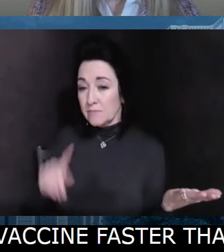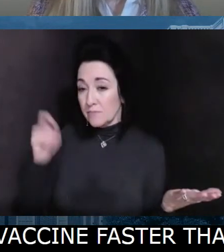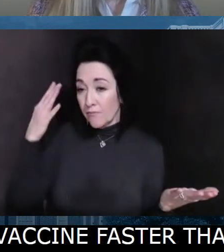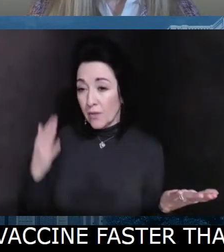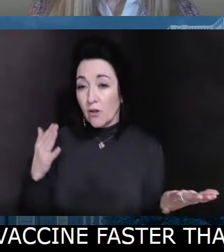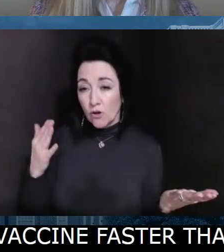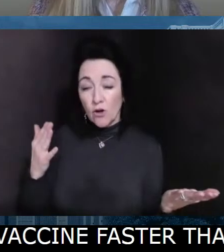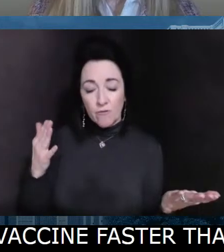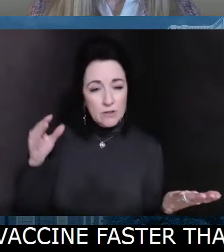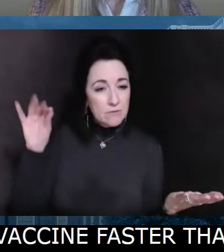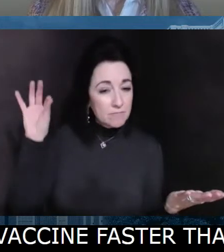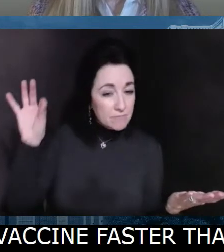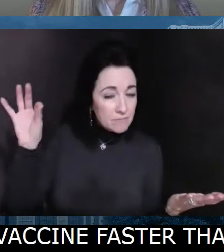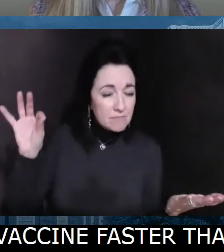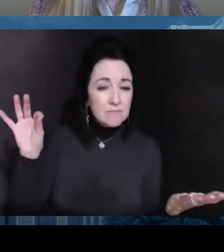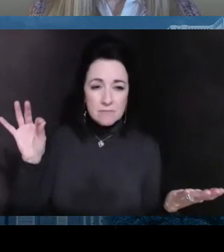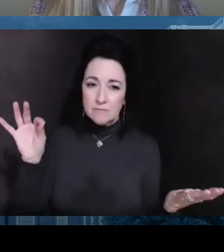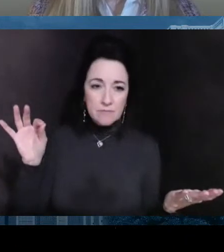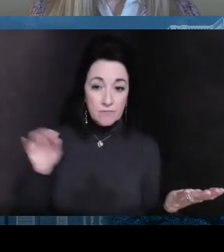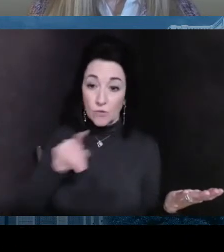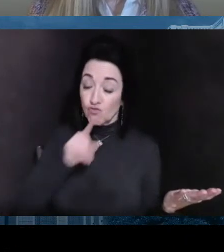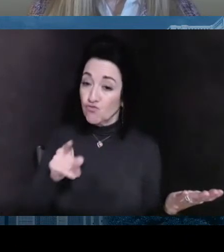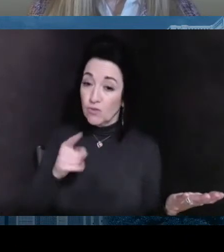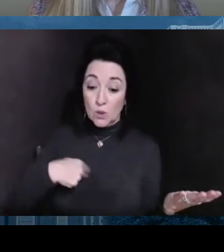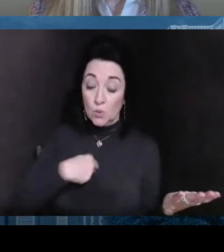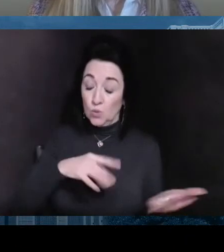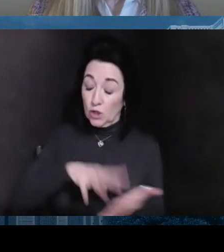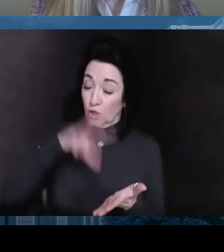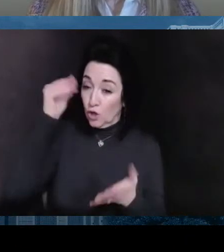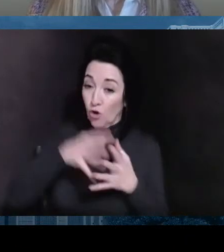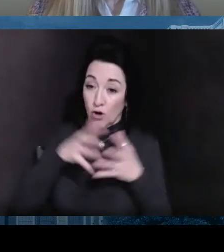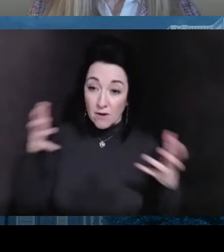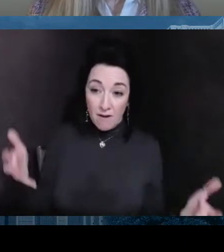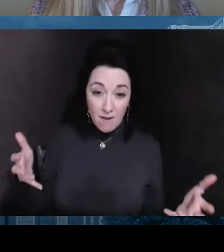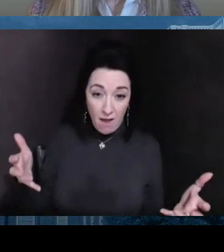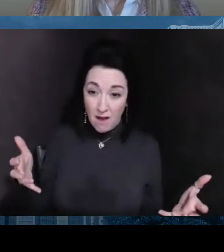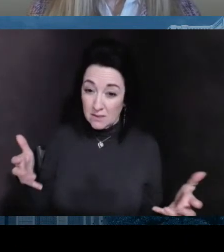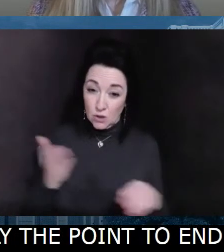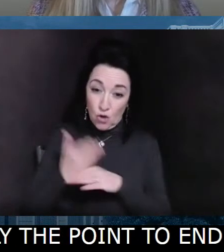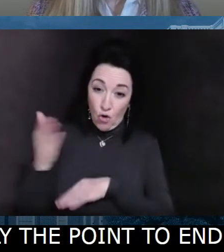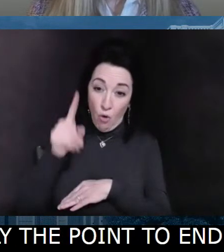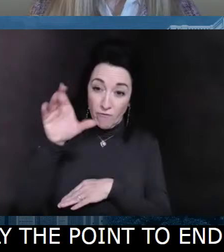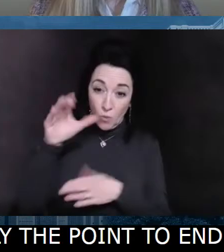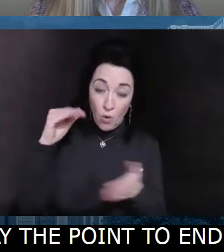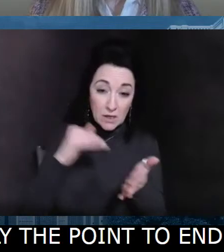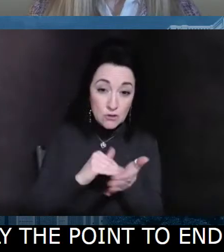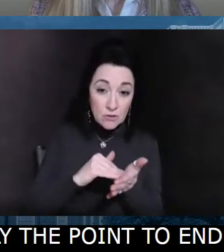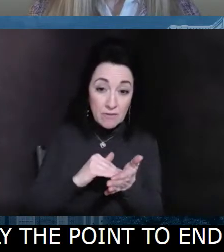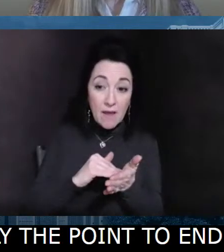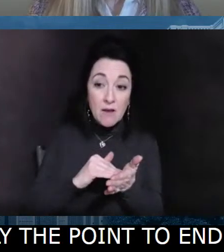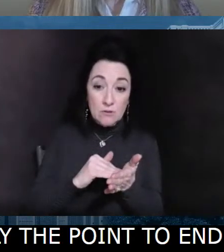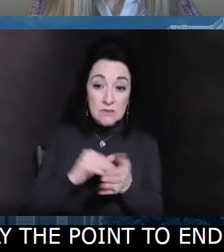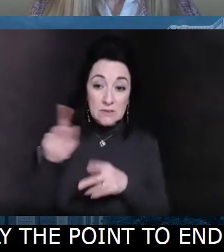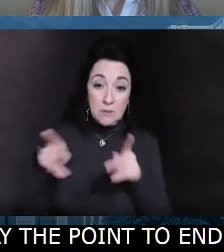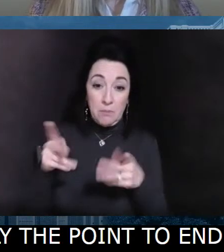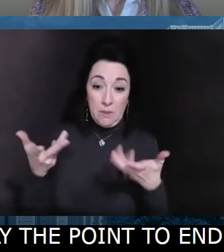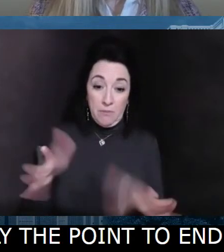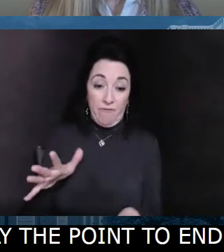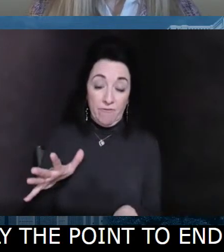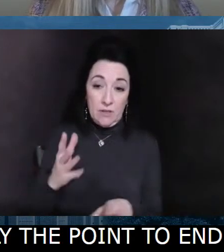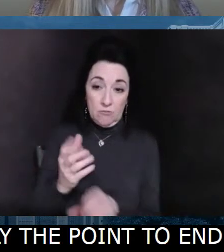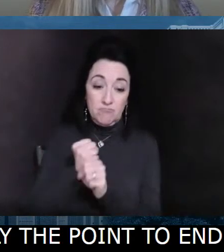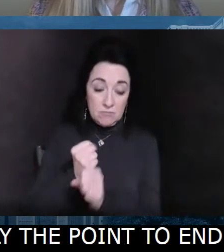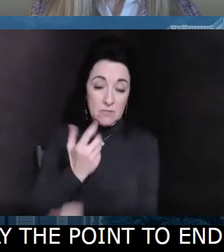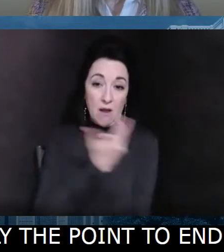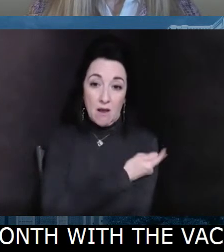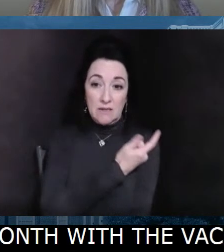to vaccination. A lot of learning, got a lot of vaccines out, over 100,000 doses, got a tremendous team working really